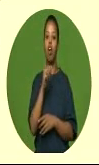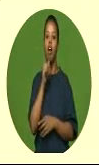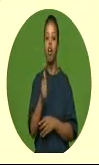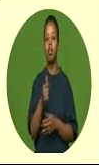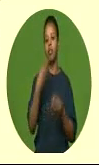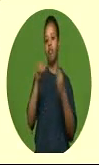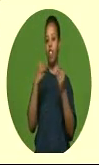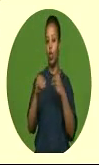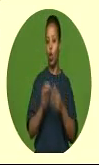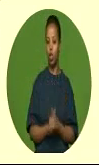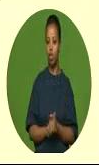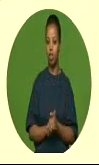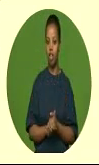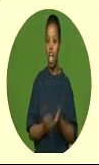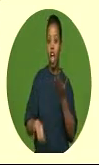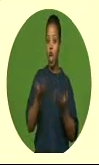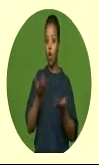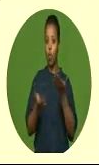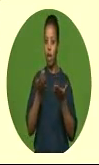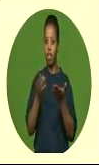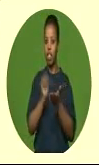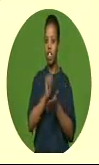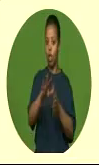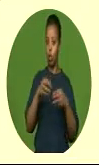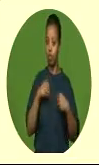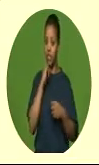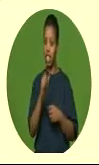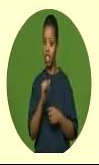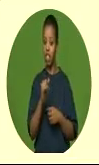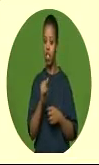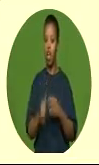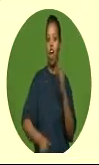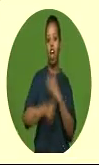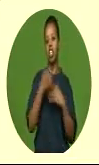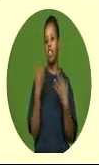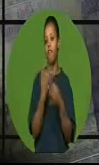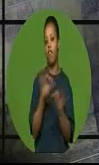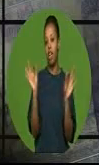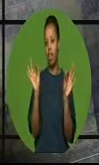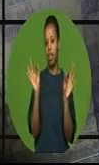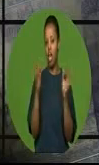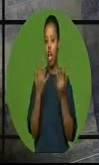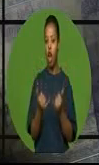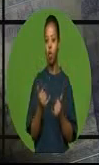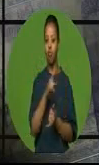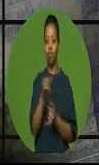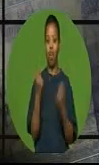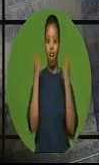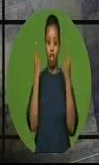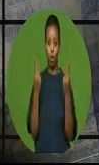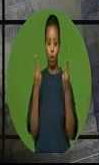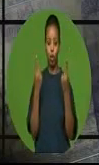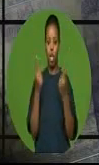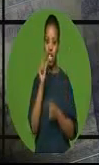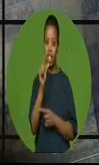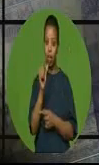not sold. In comparison, the consignee is risk-free. Now that you've understood